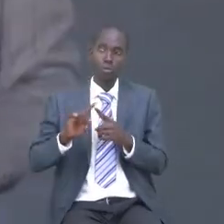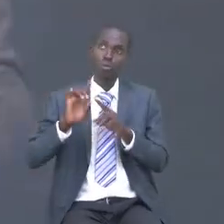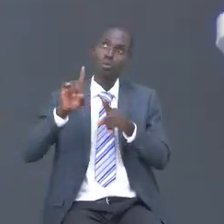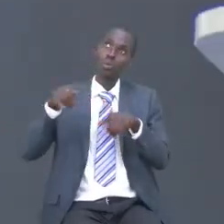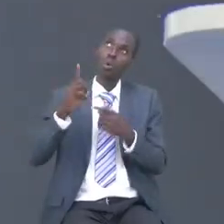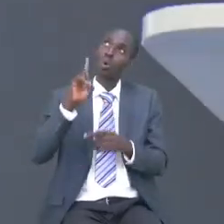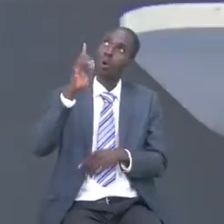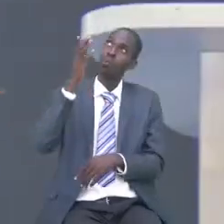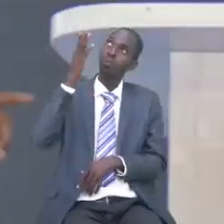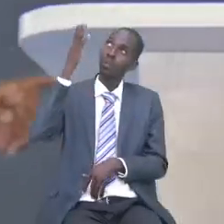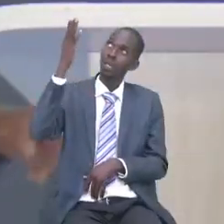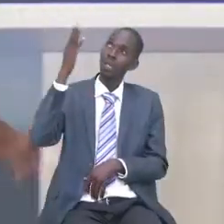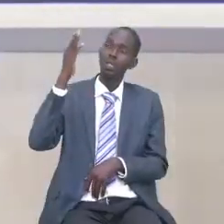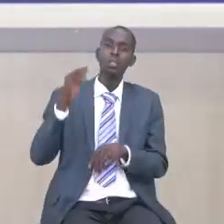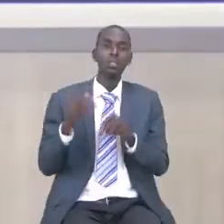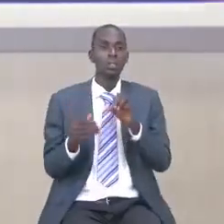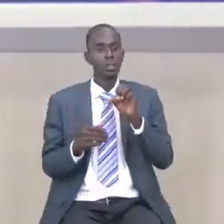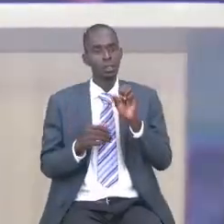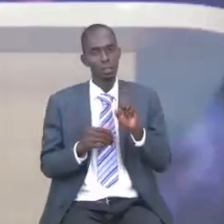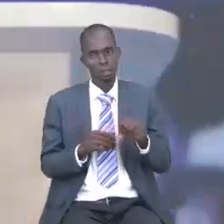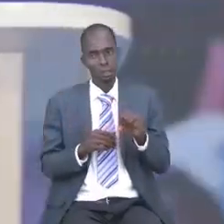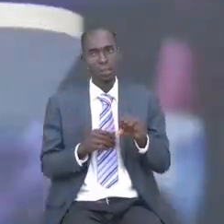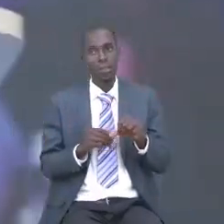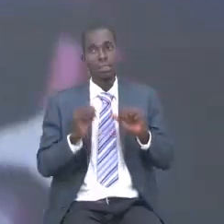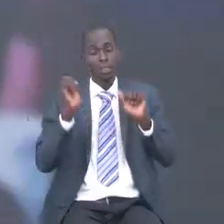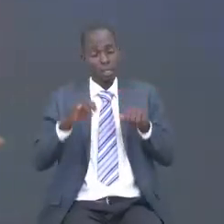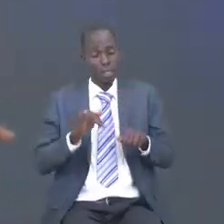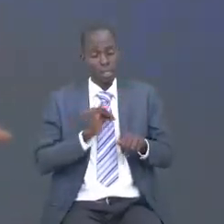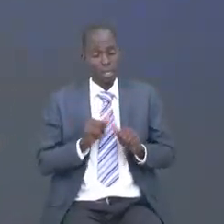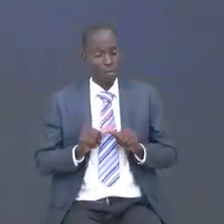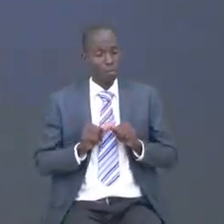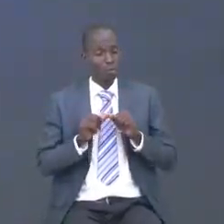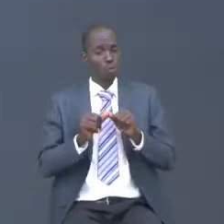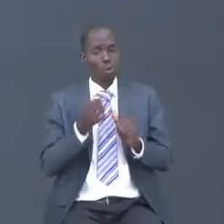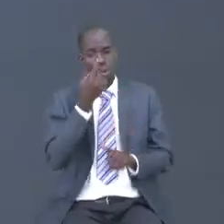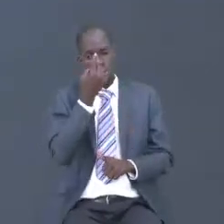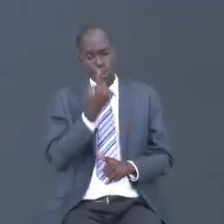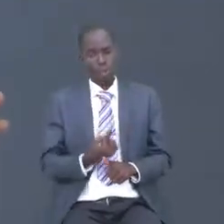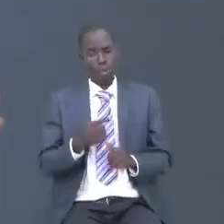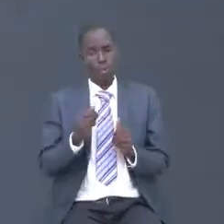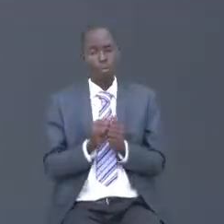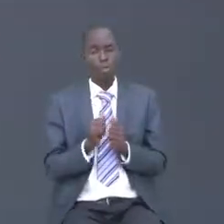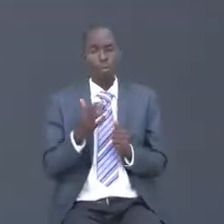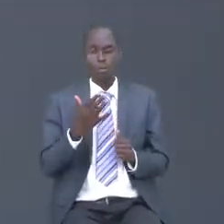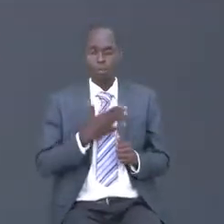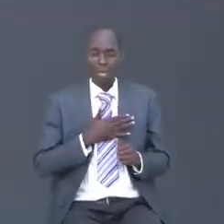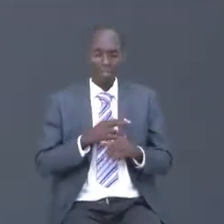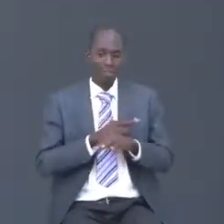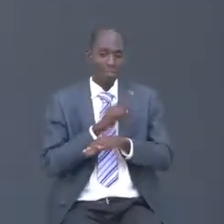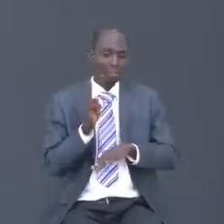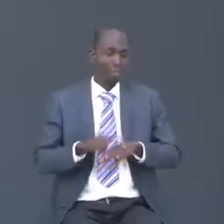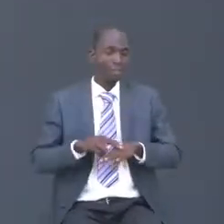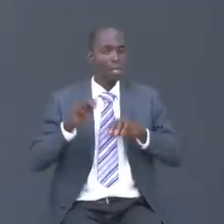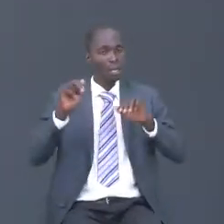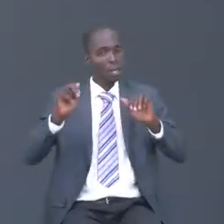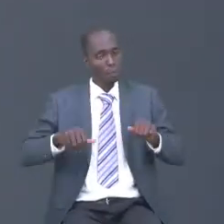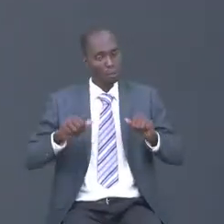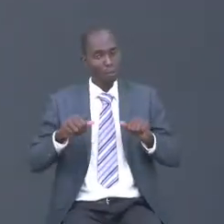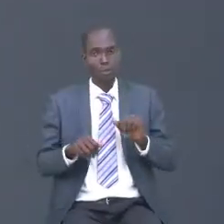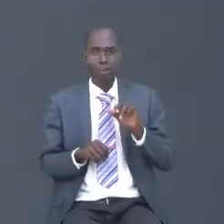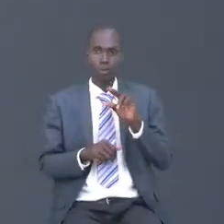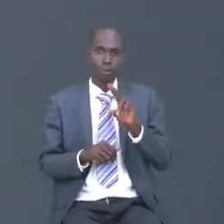I remain only with my natural ability? No. It's